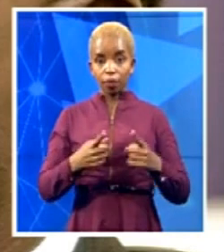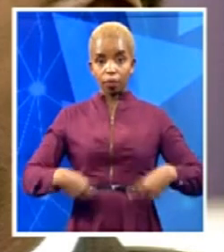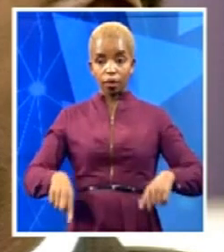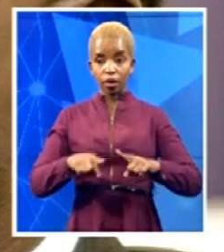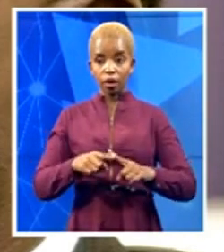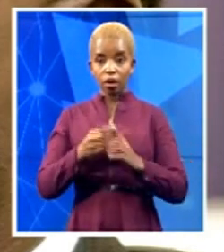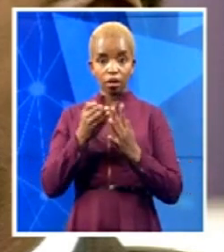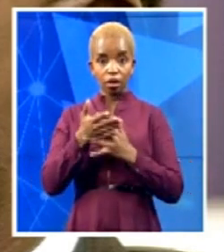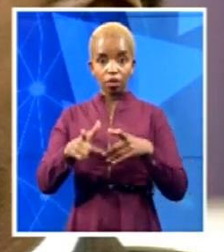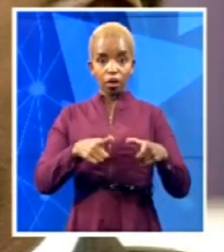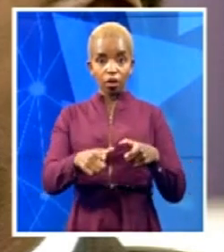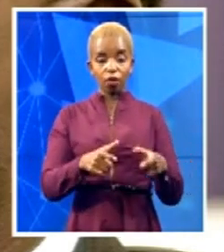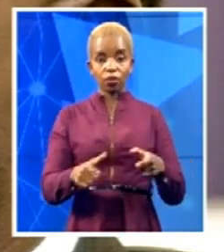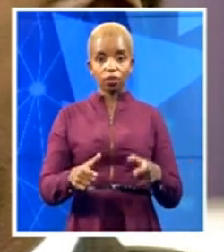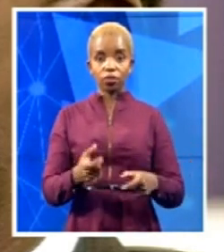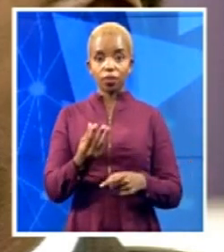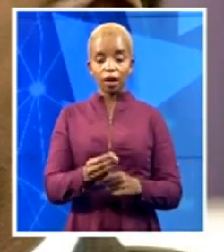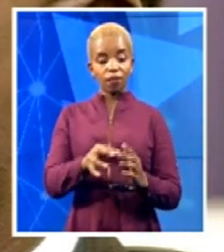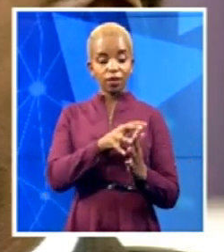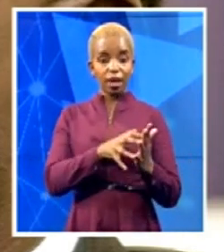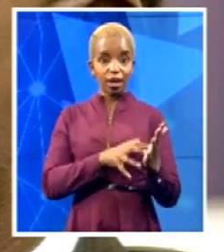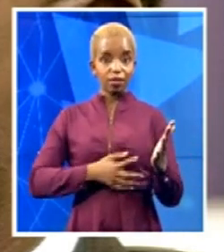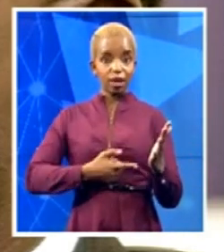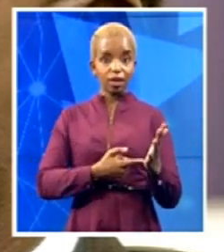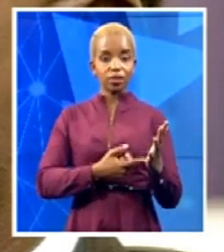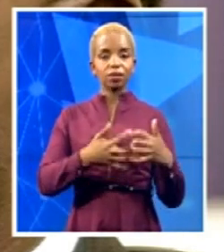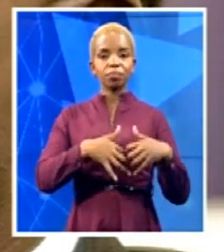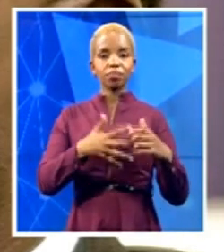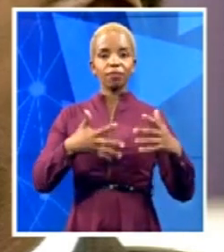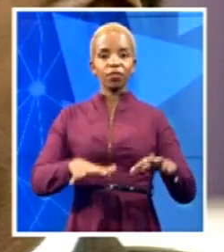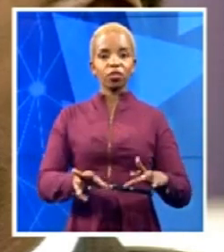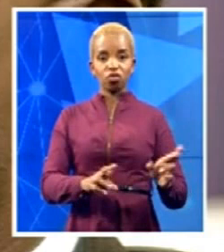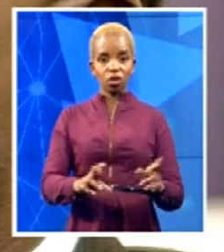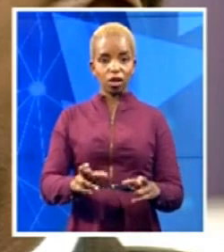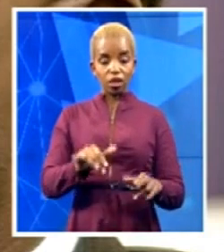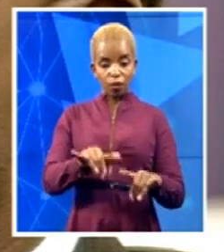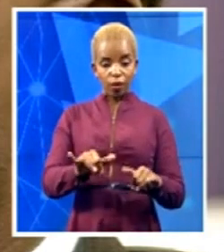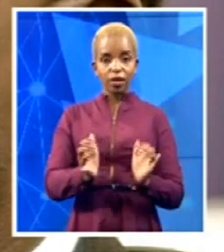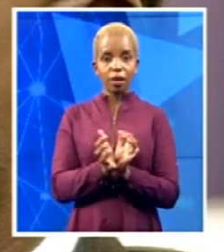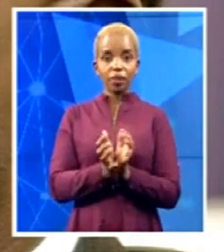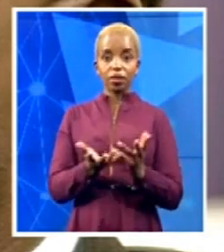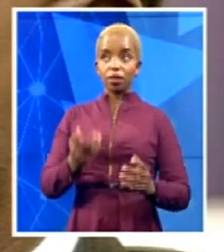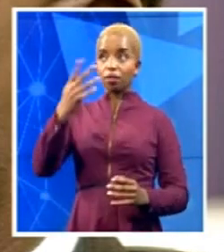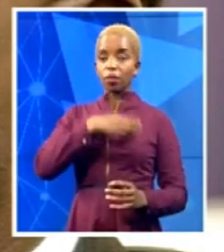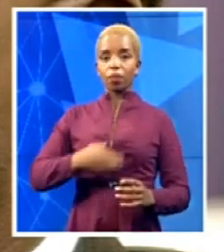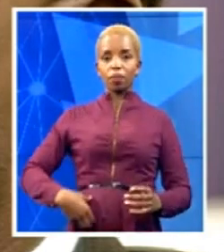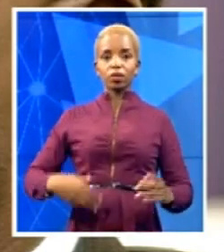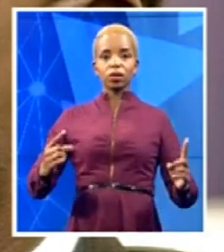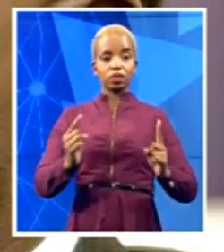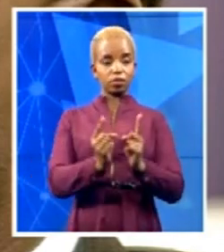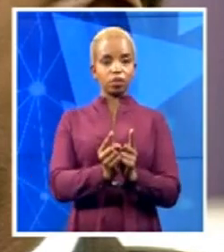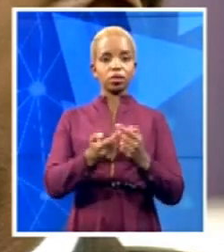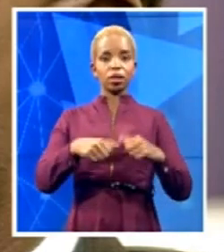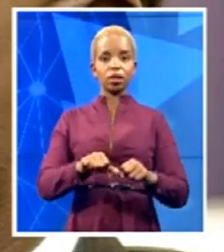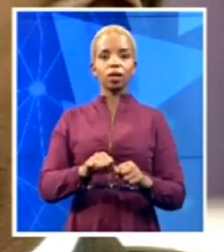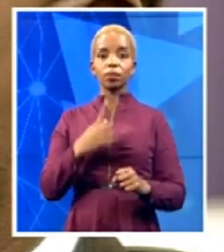read it. So we're not saying anything that the government itself is not saying. We're actually supporting the call that the president made by pointing out here